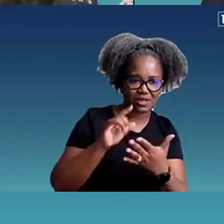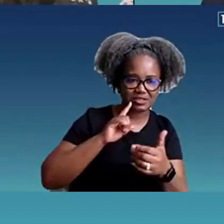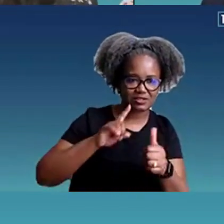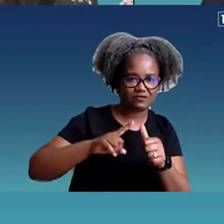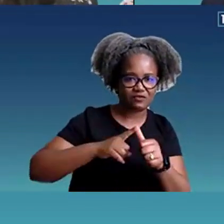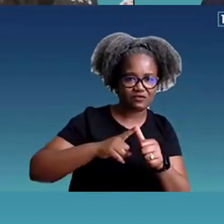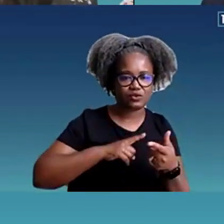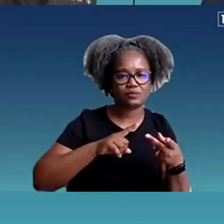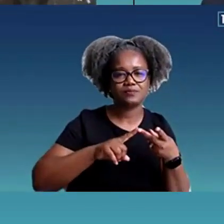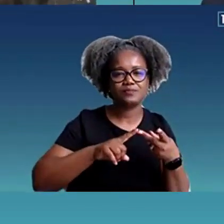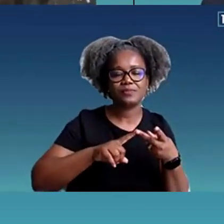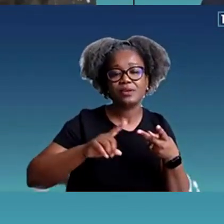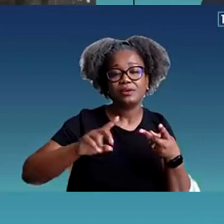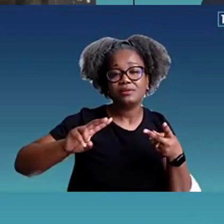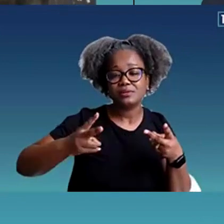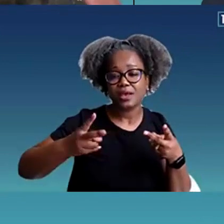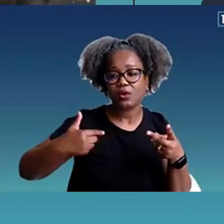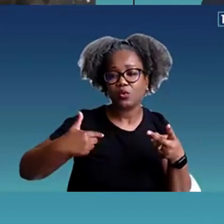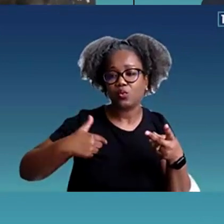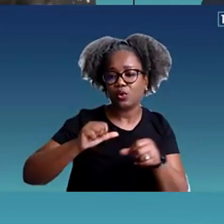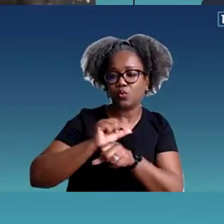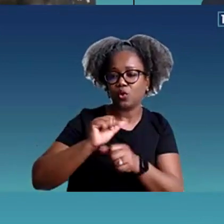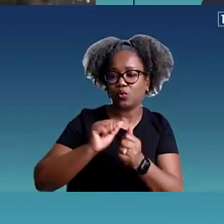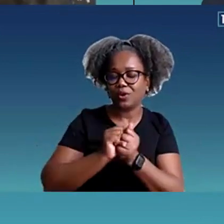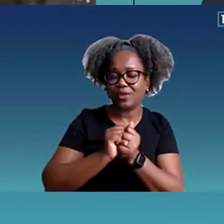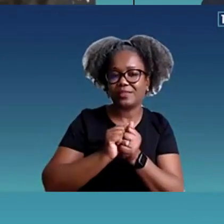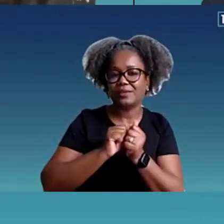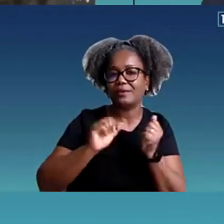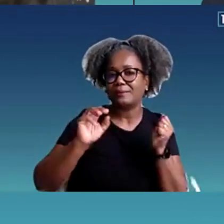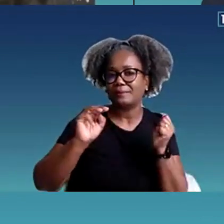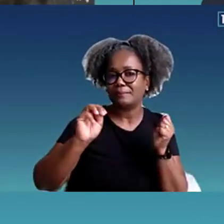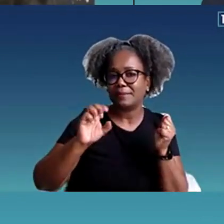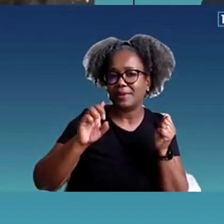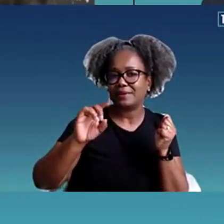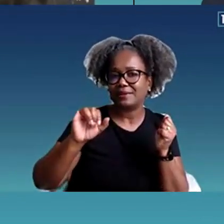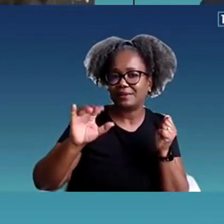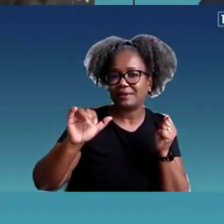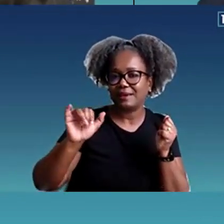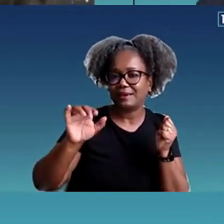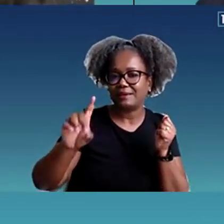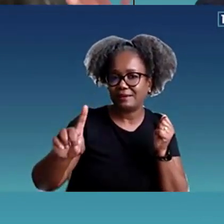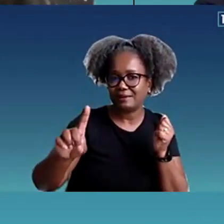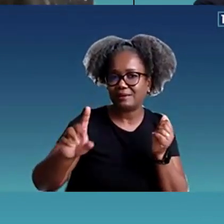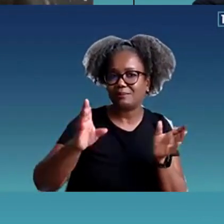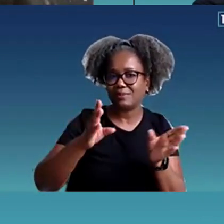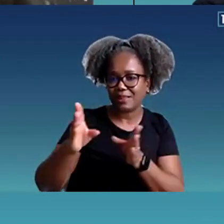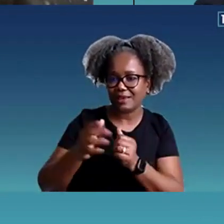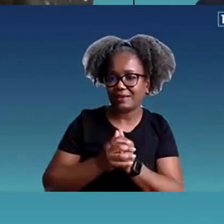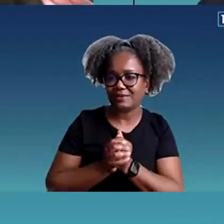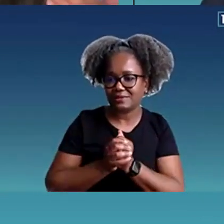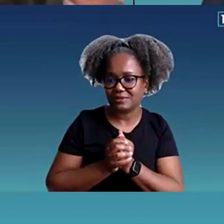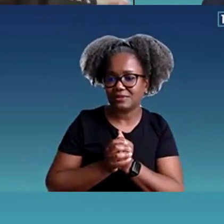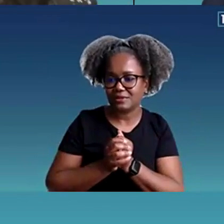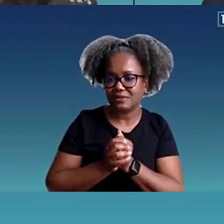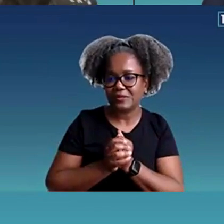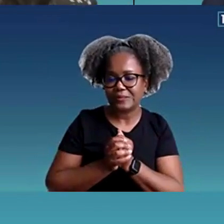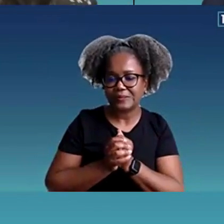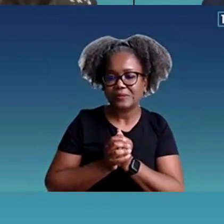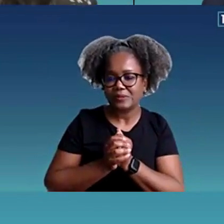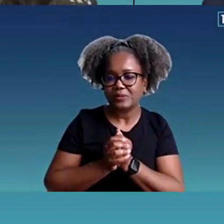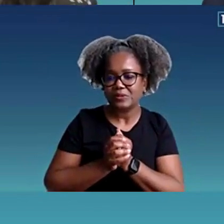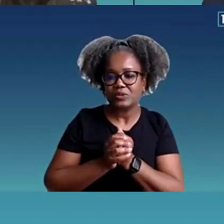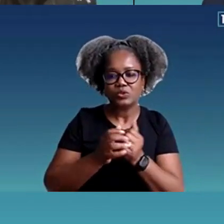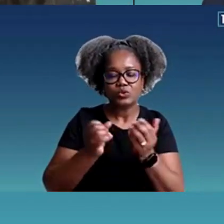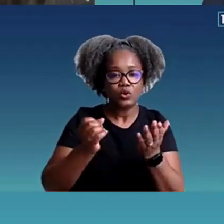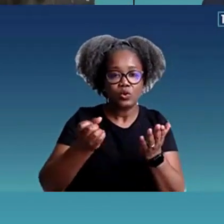Medicaid plans. And so we do a lot of testing with our Medicaid population to understand their access